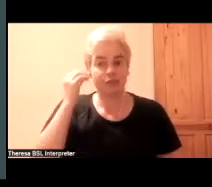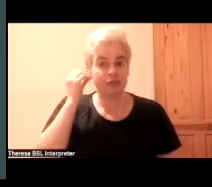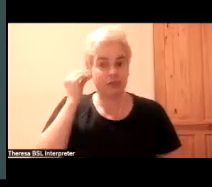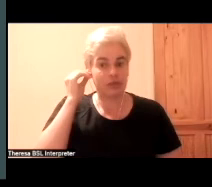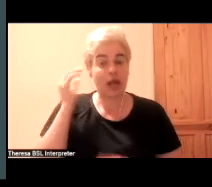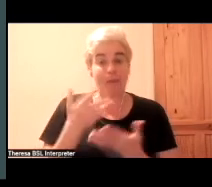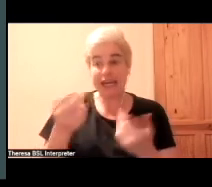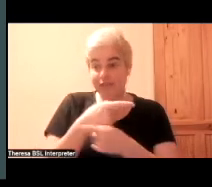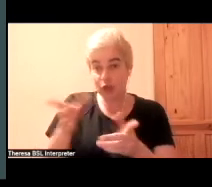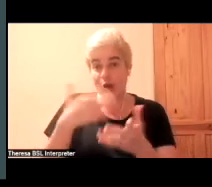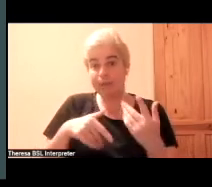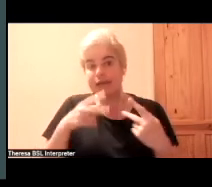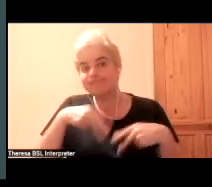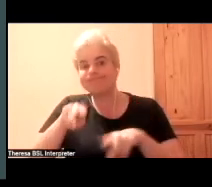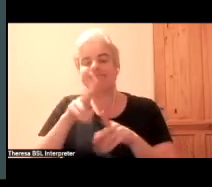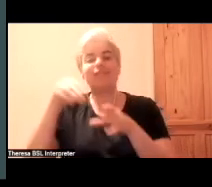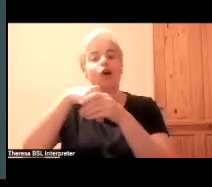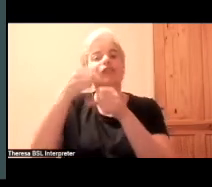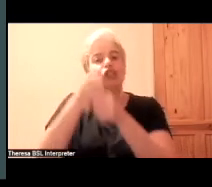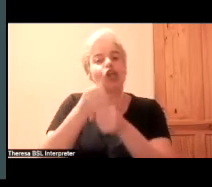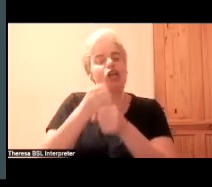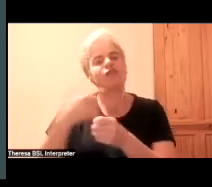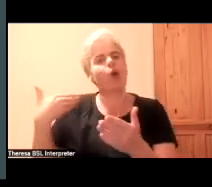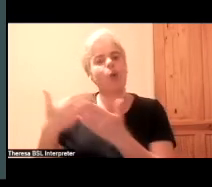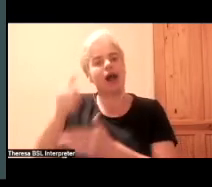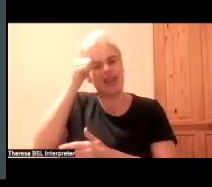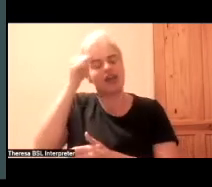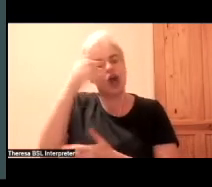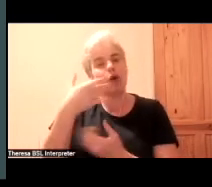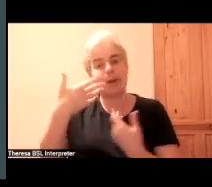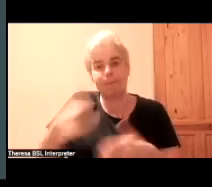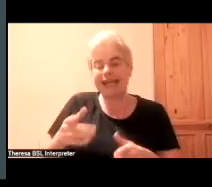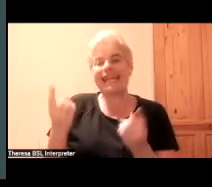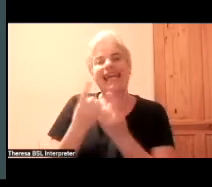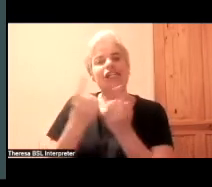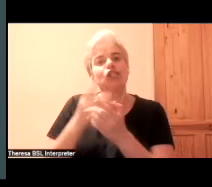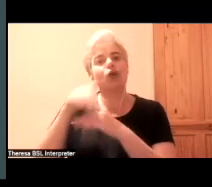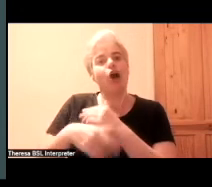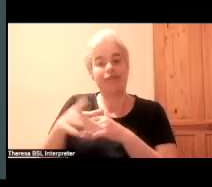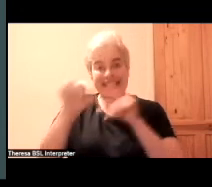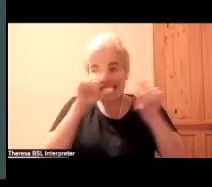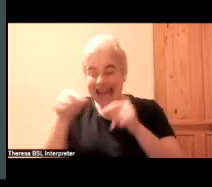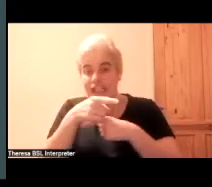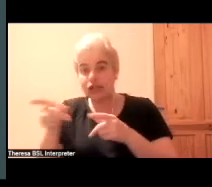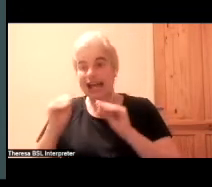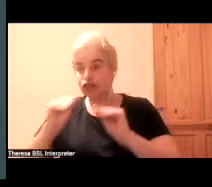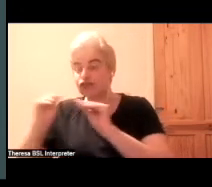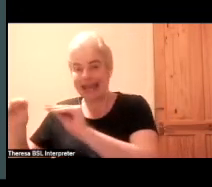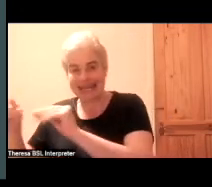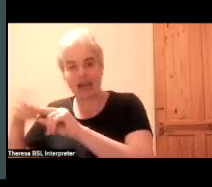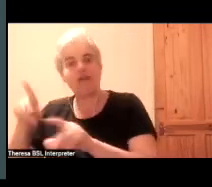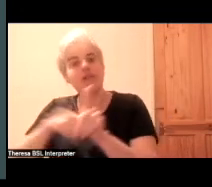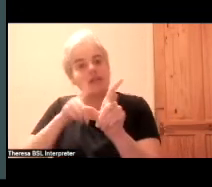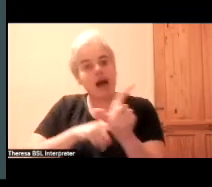Many of you who've been around the church for a while will know there has been an issue around the selection and training of